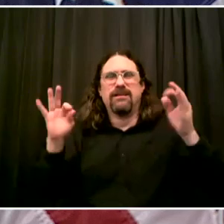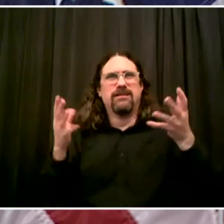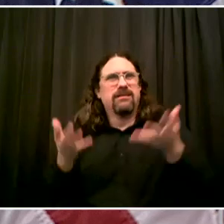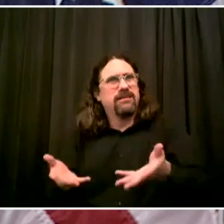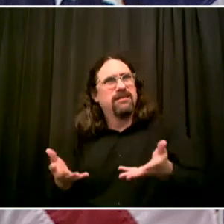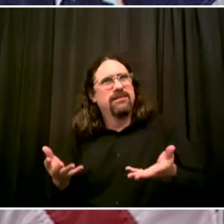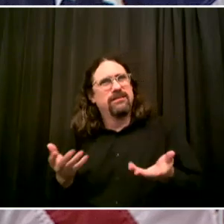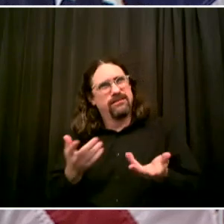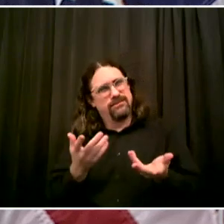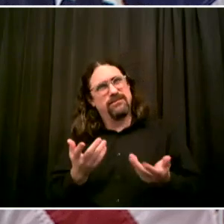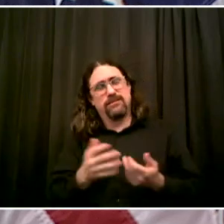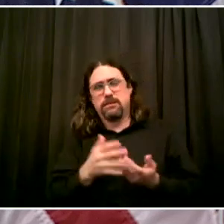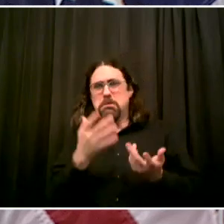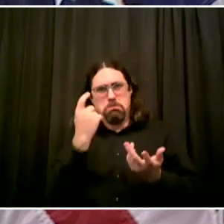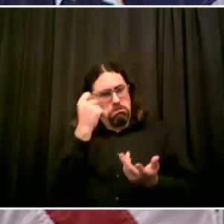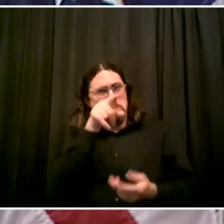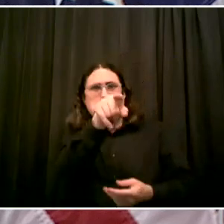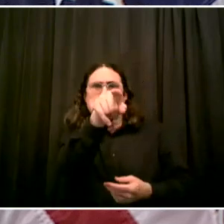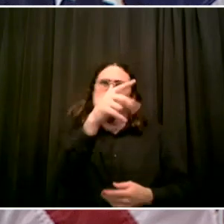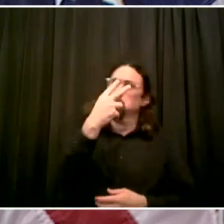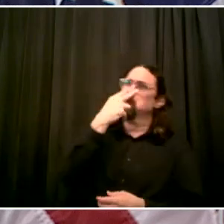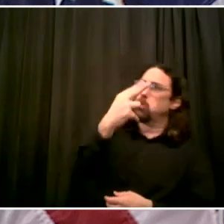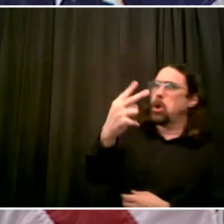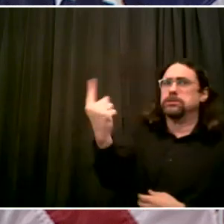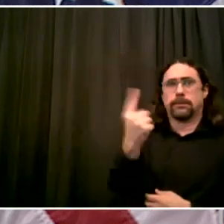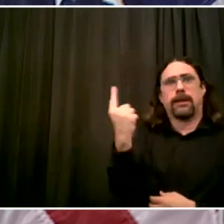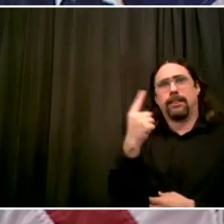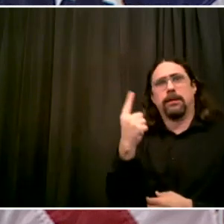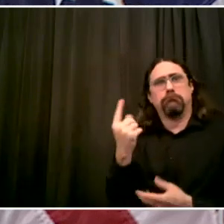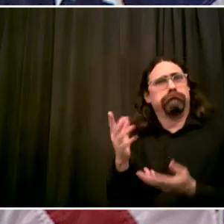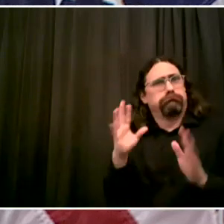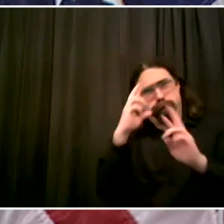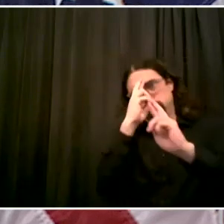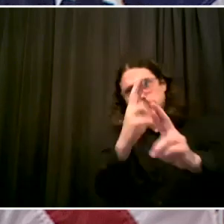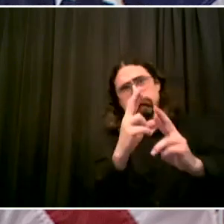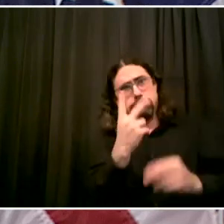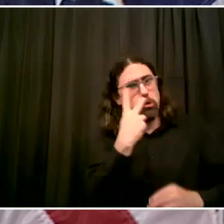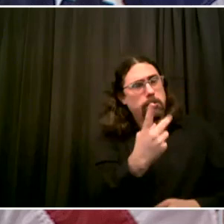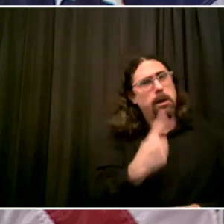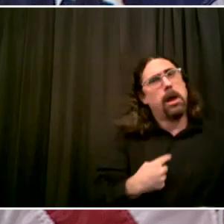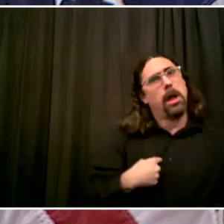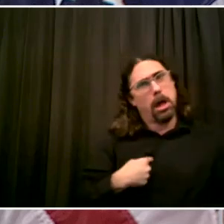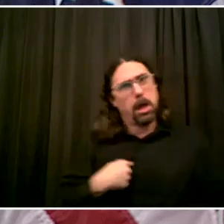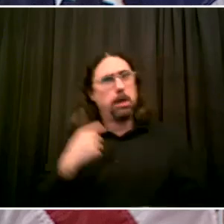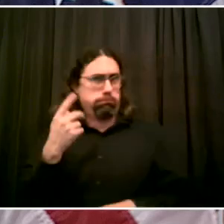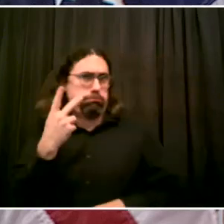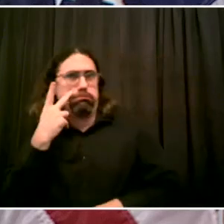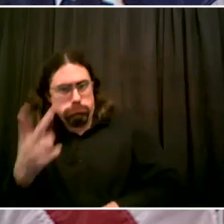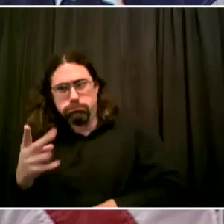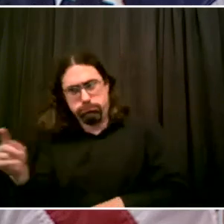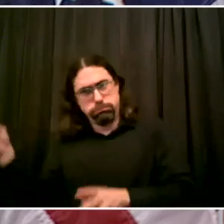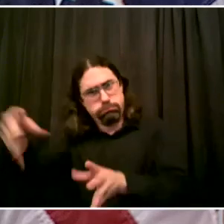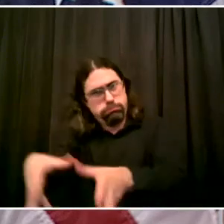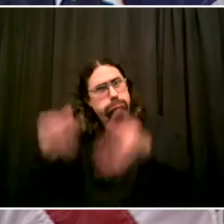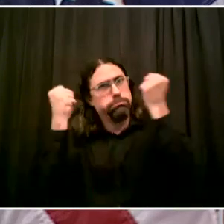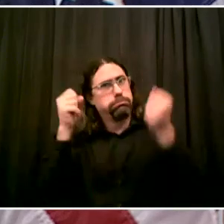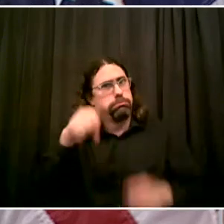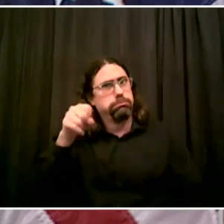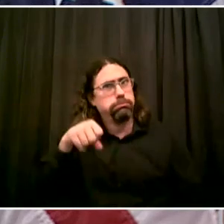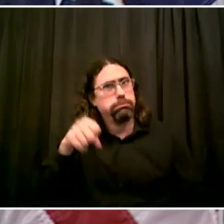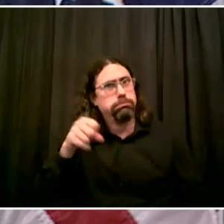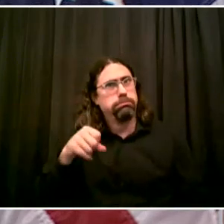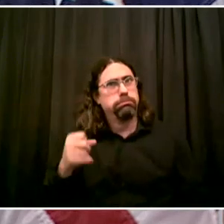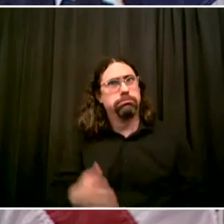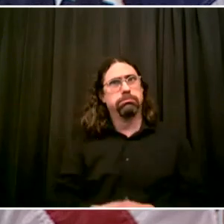media. That's unacceptable, and I need to make sure the NYPD does everything involving the media properly. Commissioner Shea and I talked about